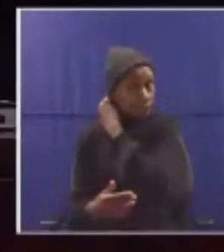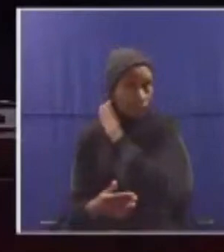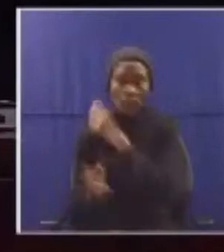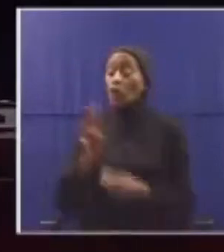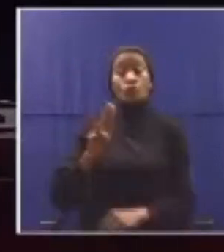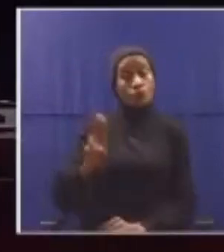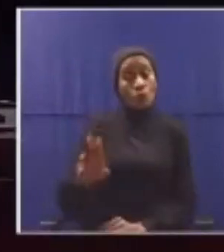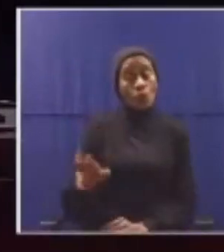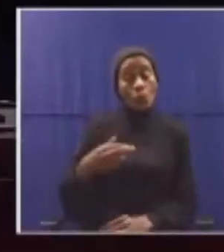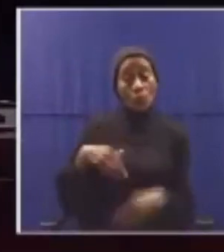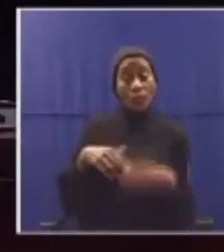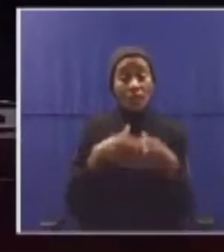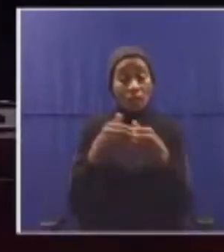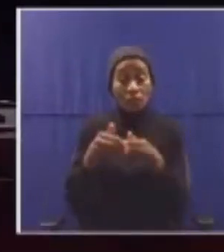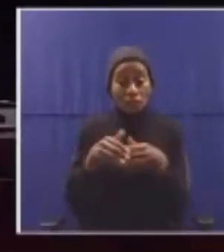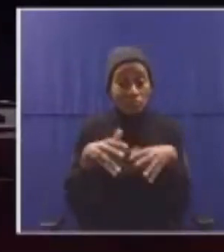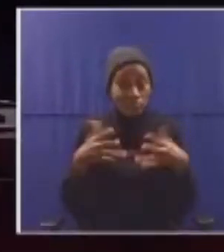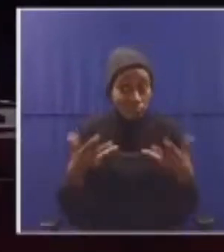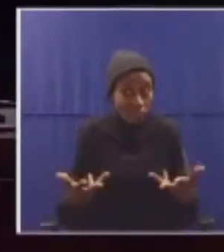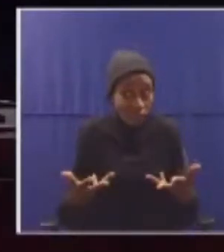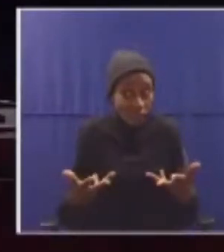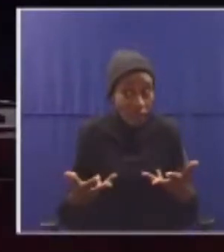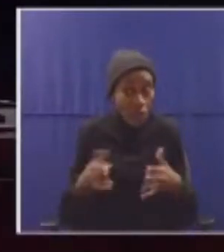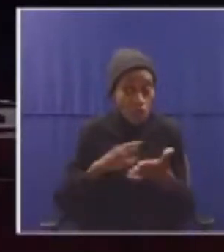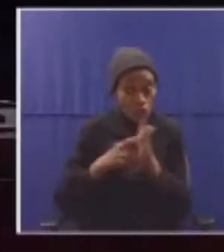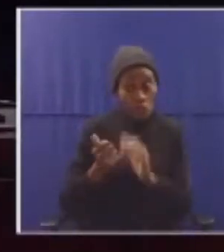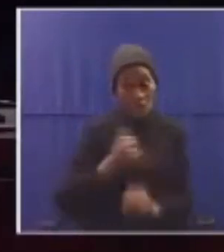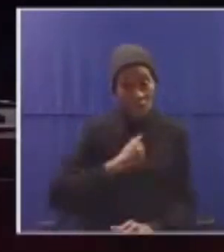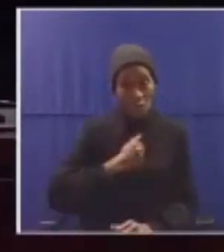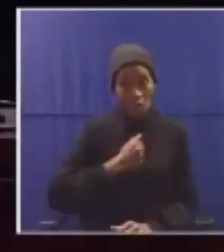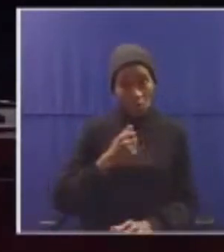No, we're not neglecting our role in the continent.